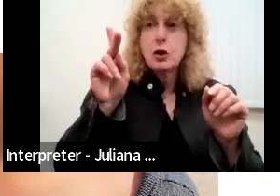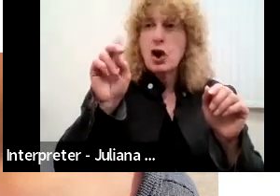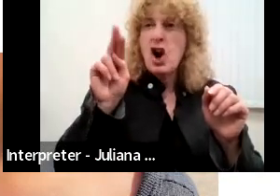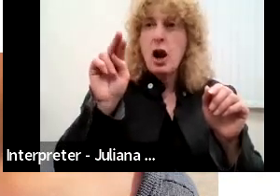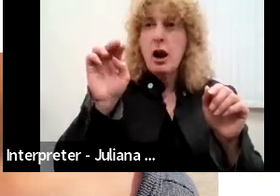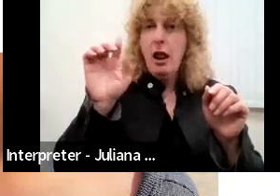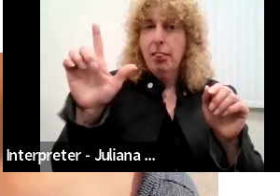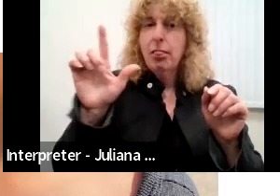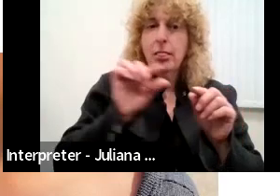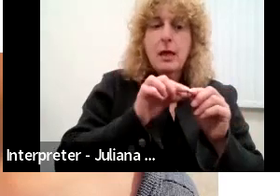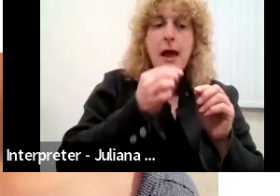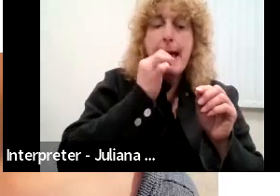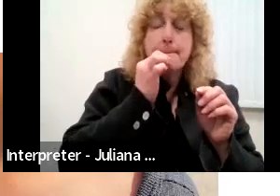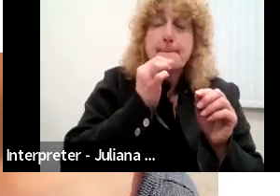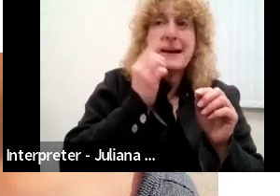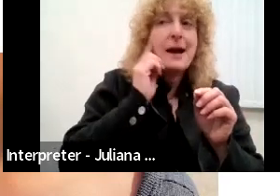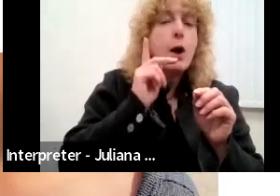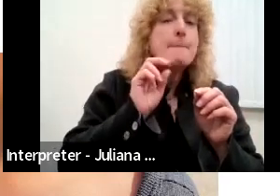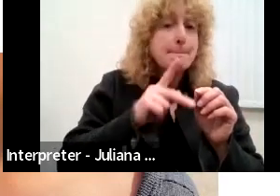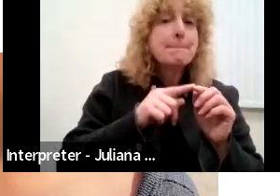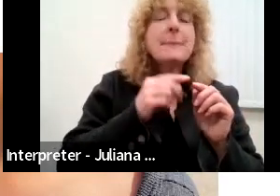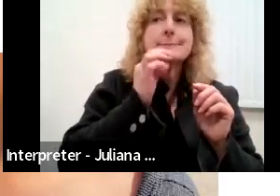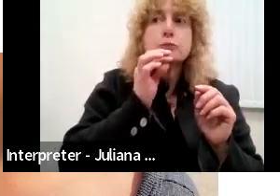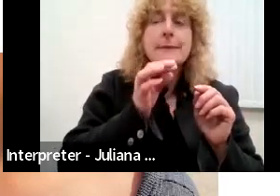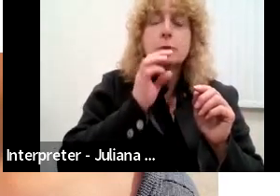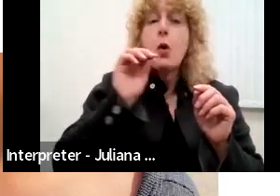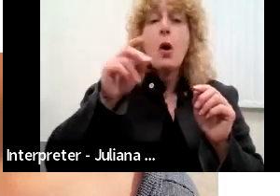are high. Mhm. I have heard sunflower seeds